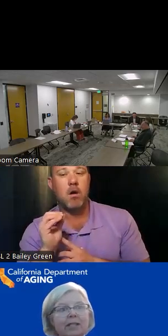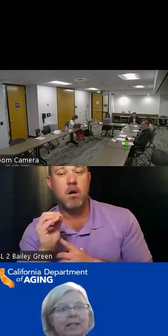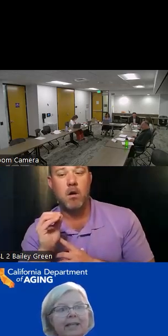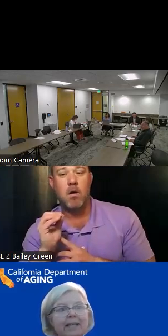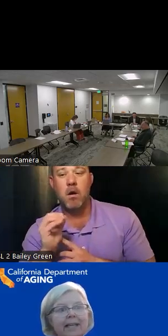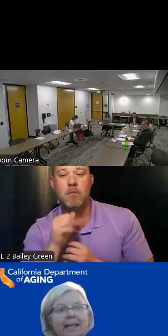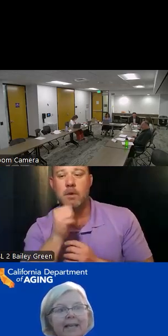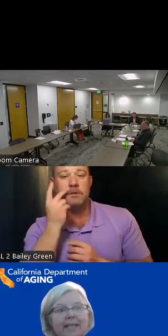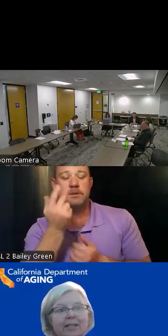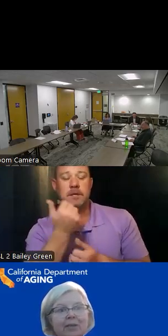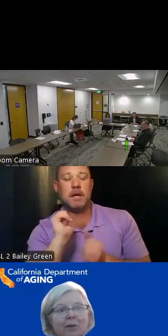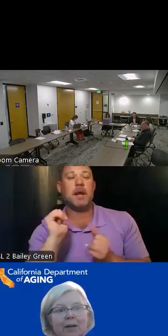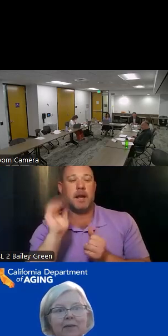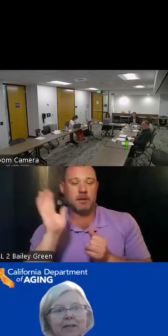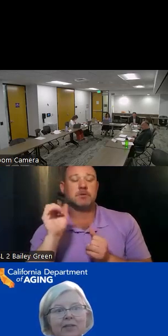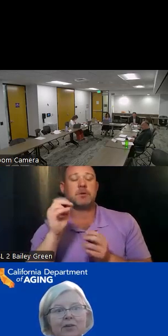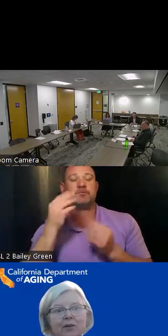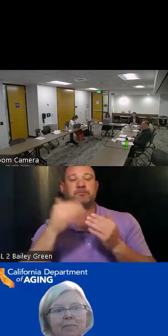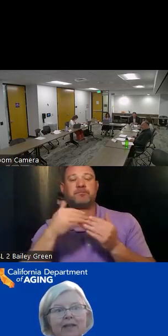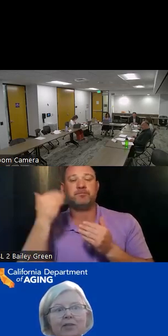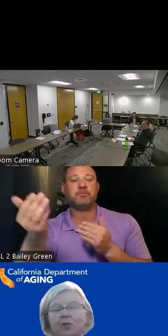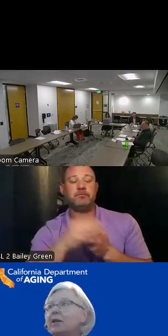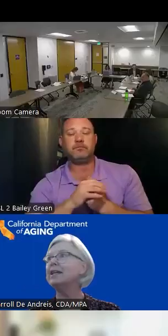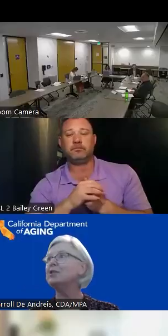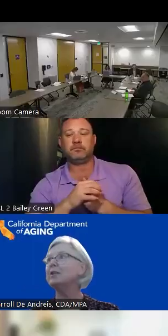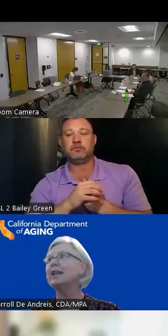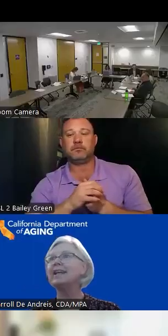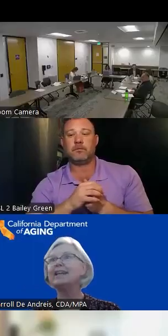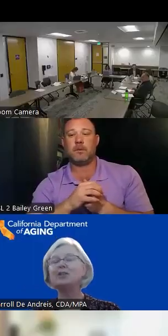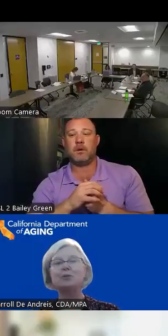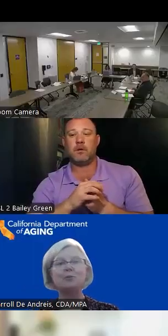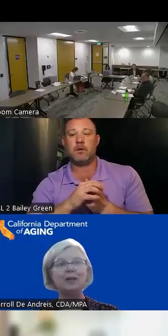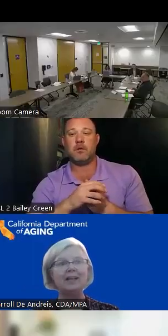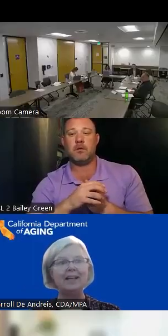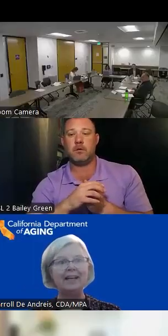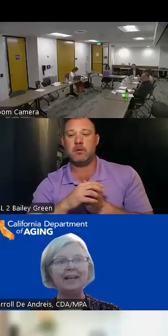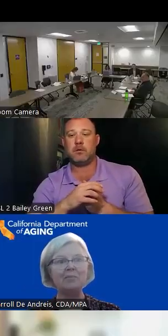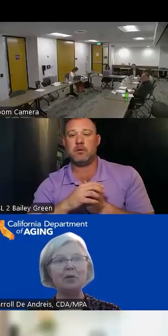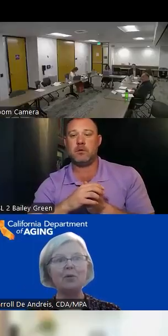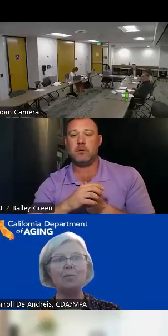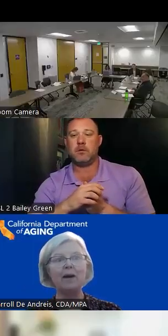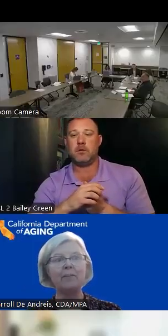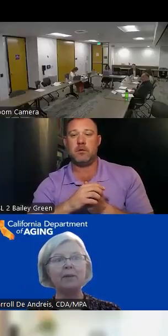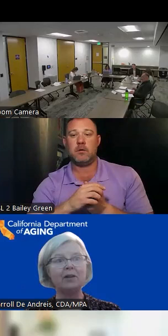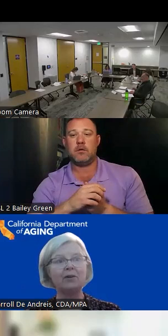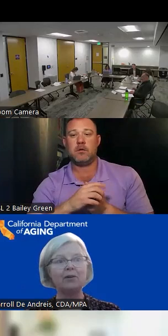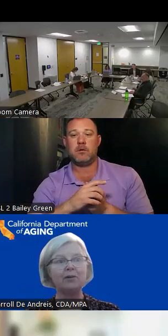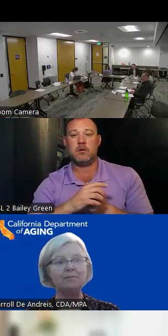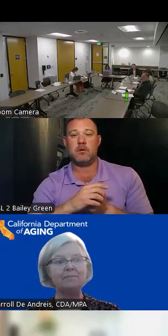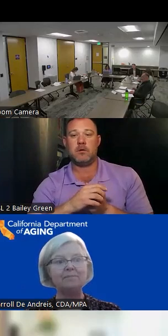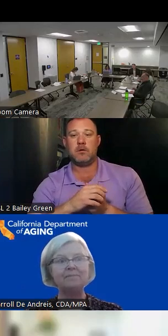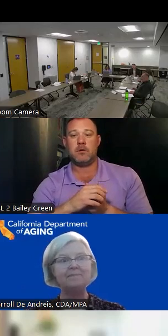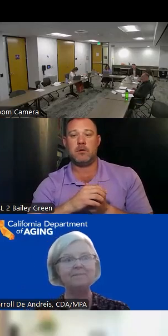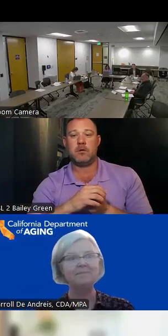am not seeing any hands, so I'm going to turn it back to you unless you would like it to go a bit longer.